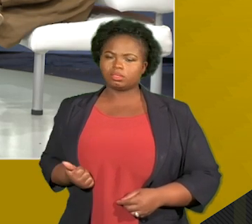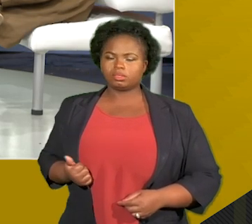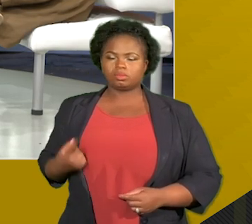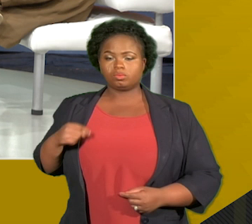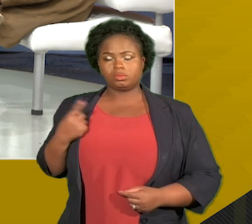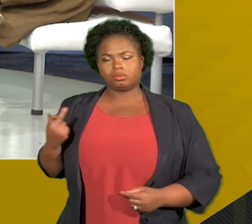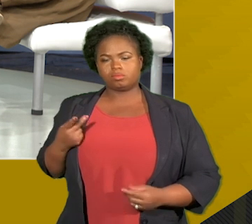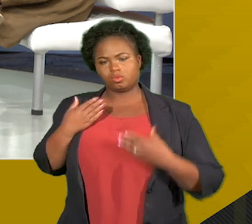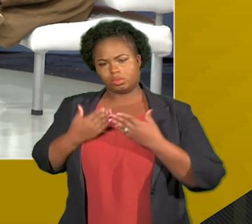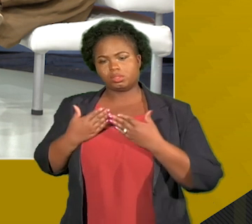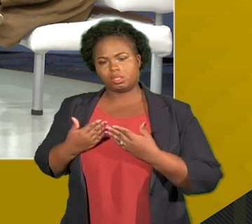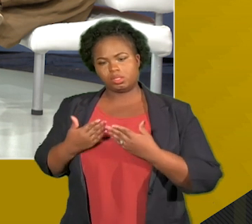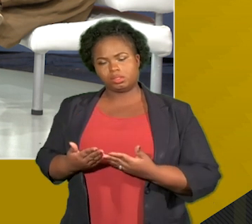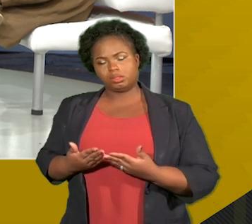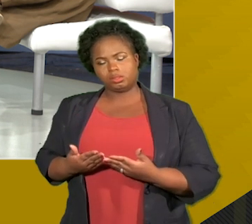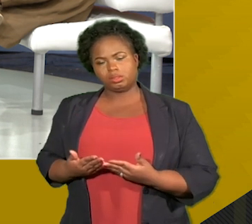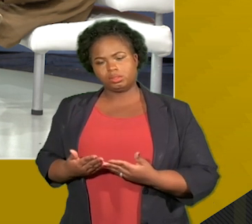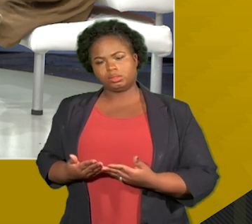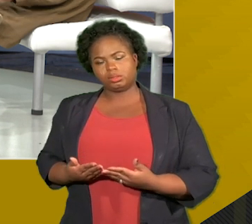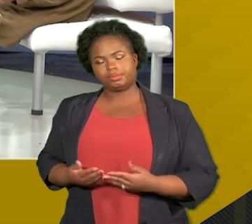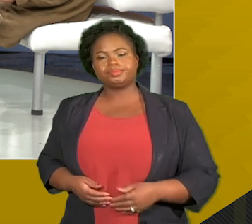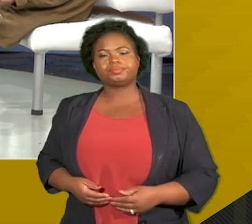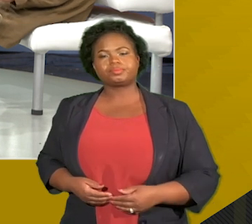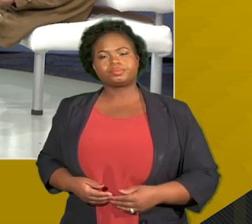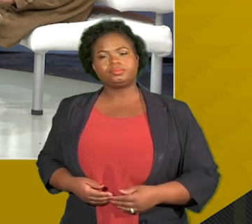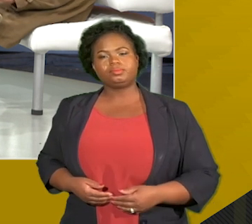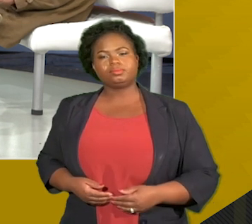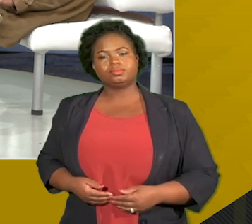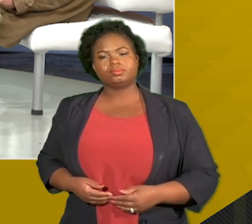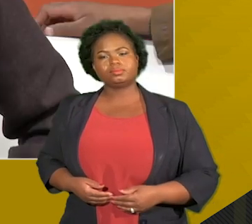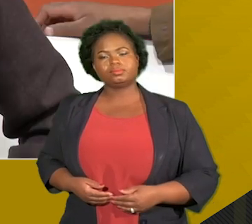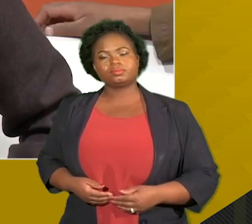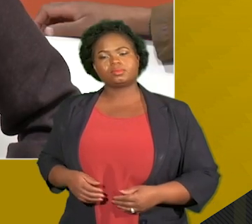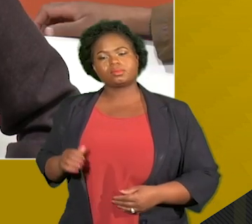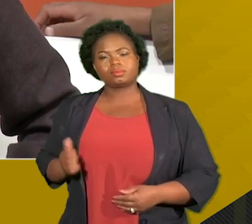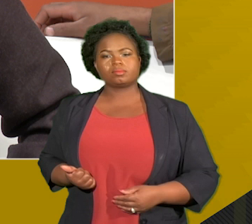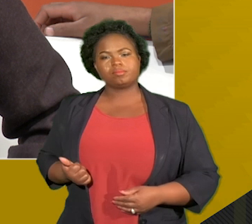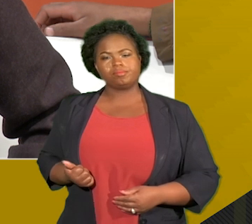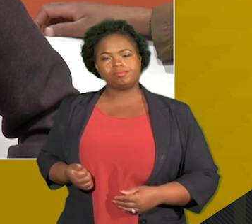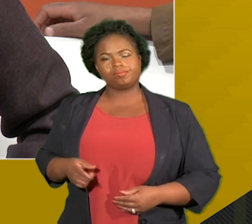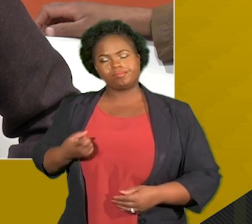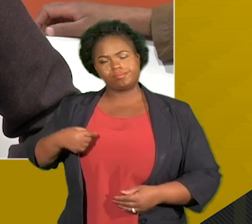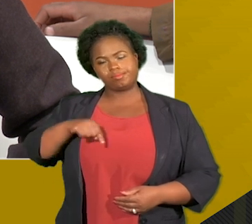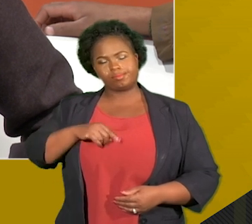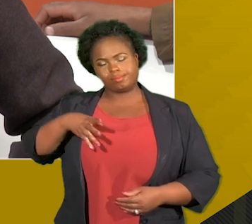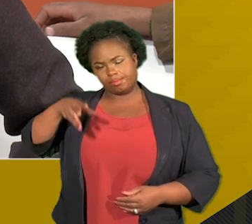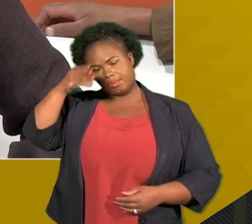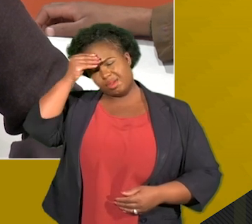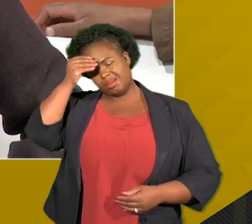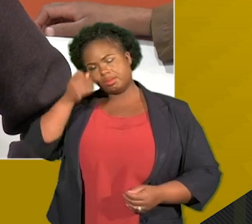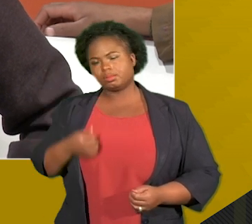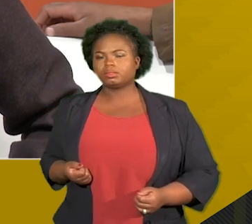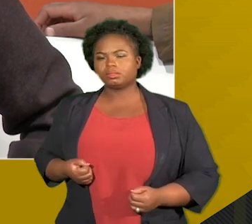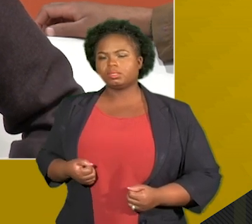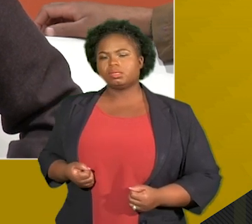academic forum for fine arts, we kind of learned the kind of pros and